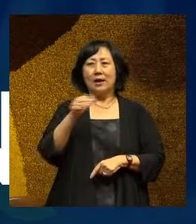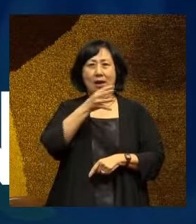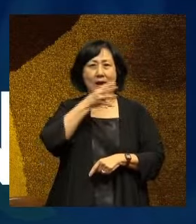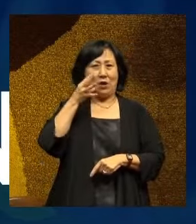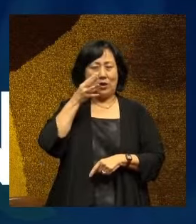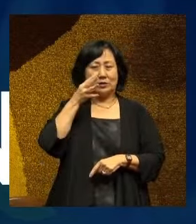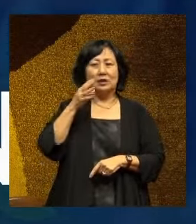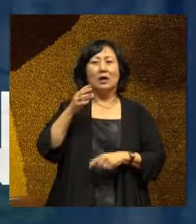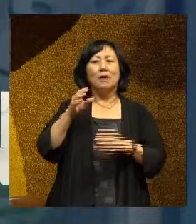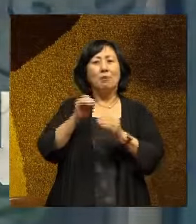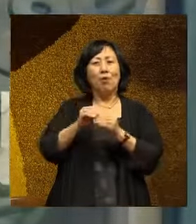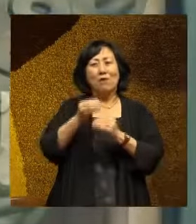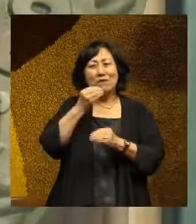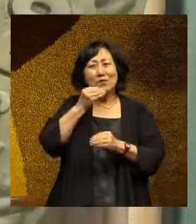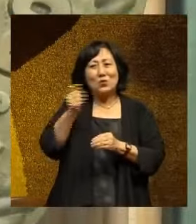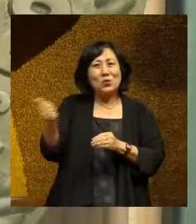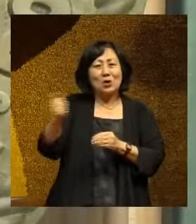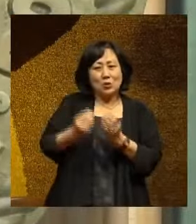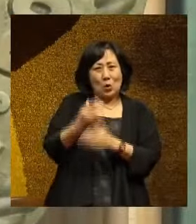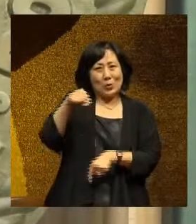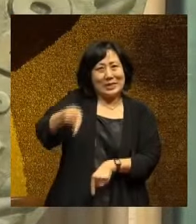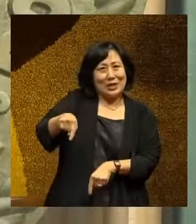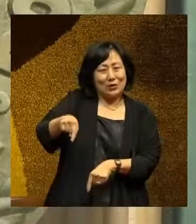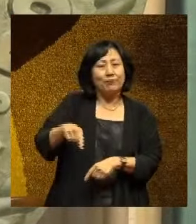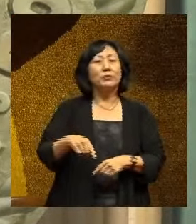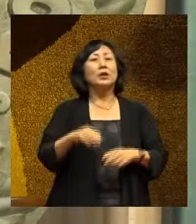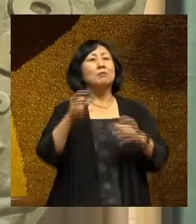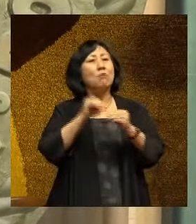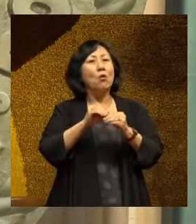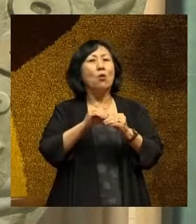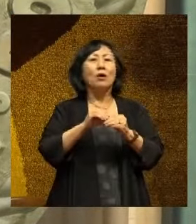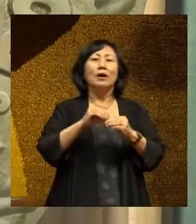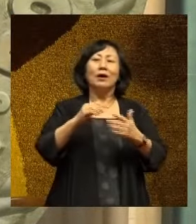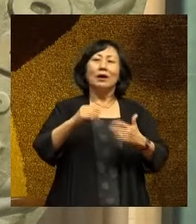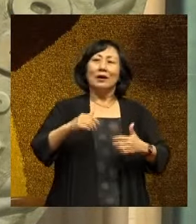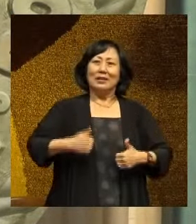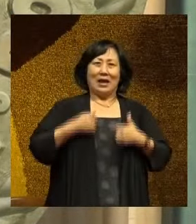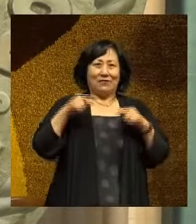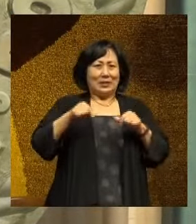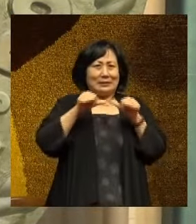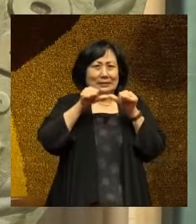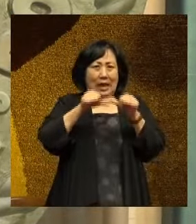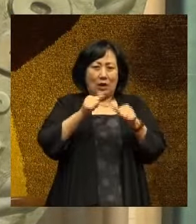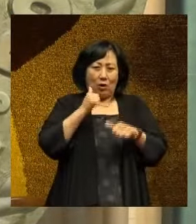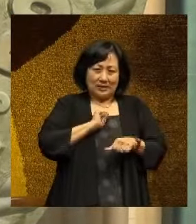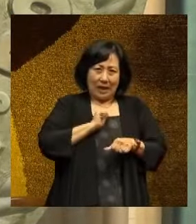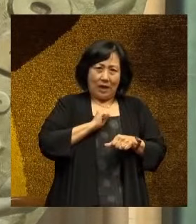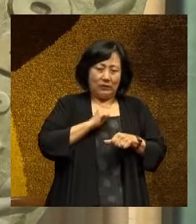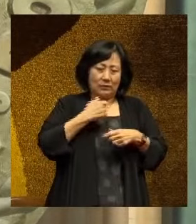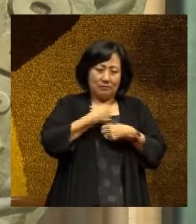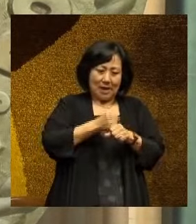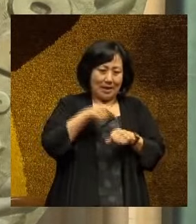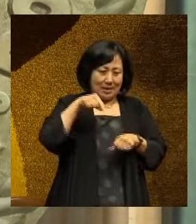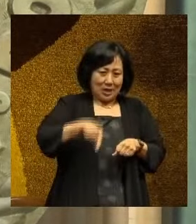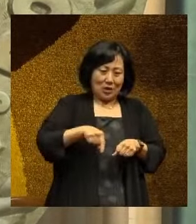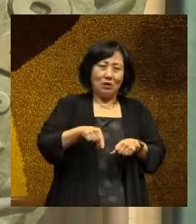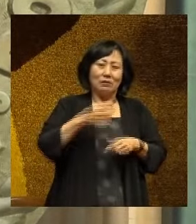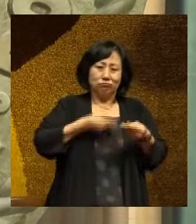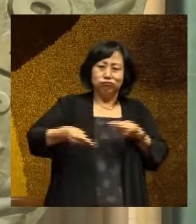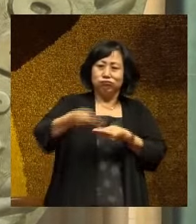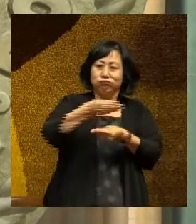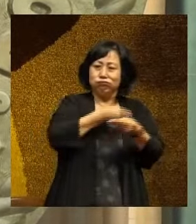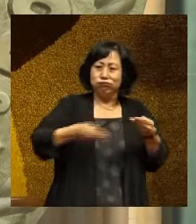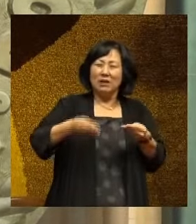self-sufficiency. Creating a more sustainable lifestyle is all part of being good stewards of these